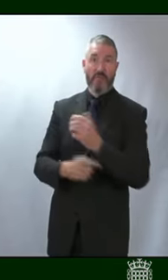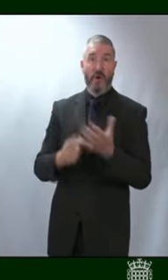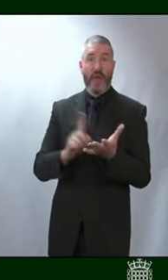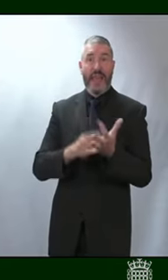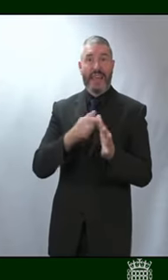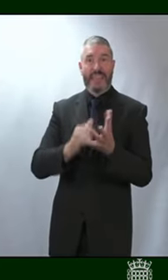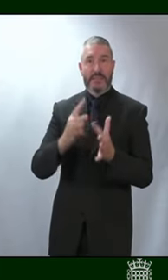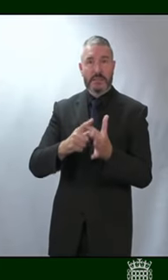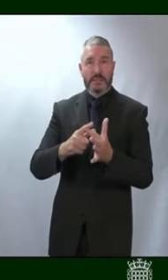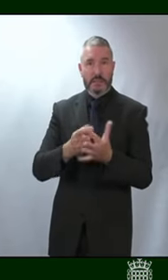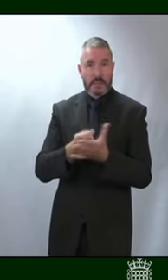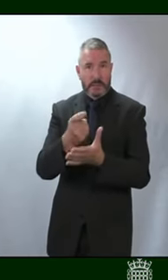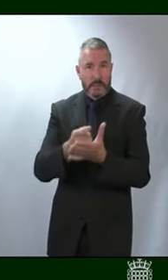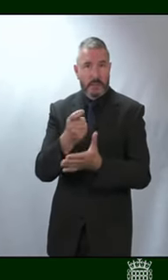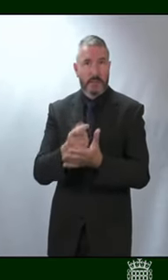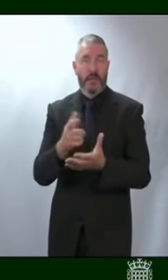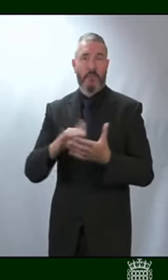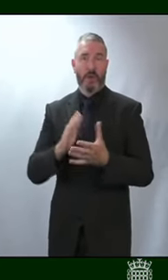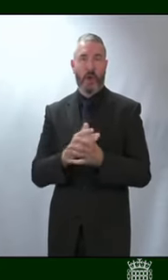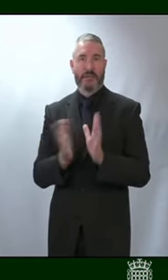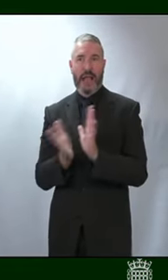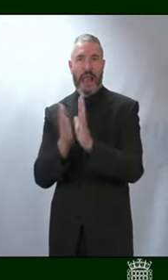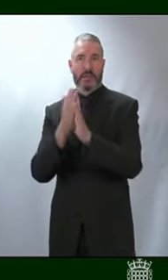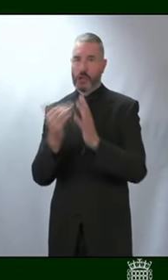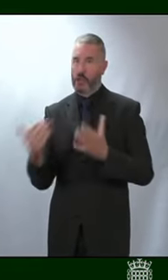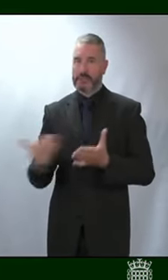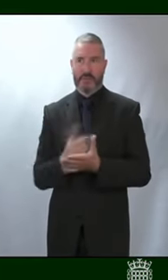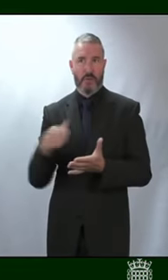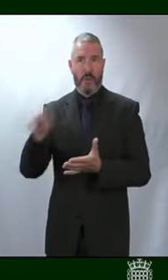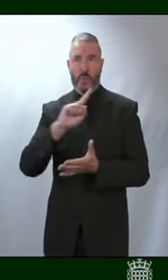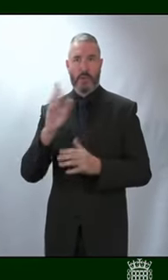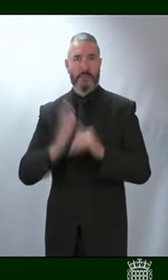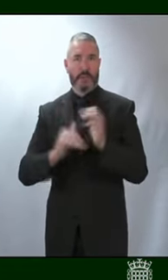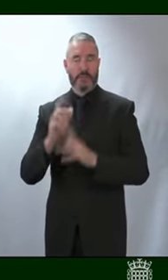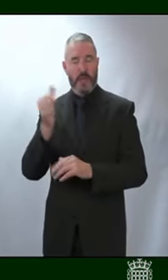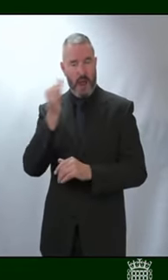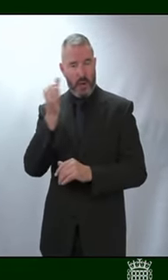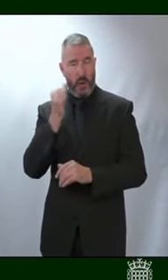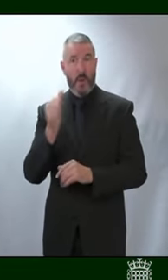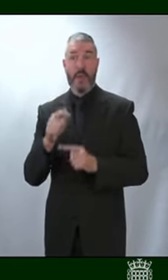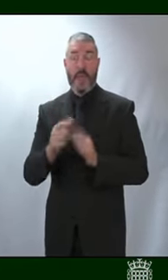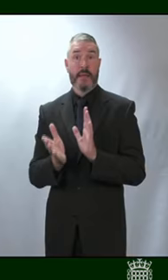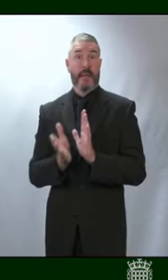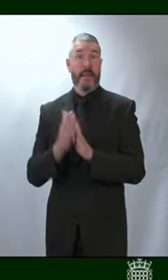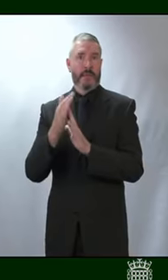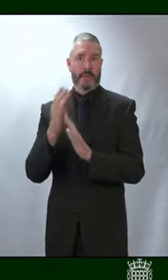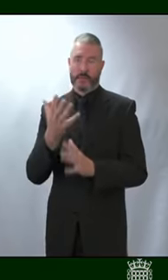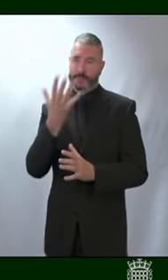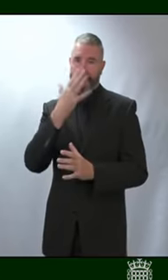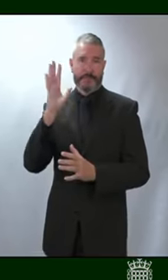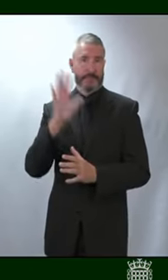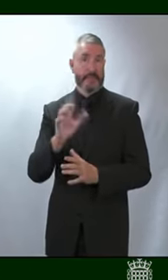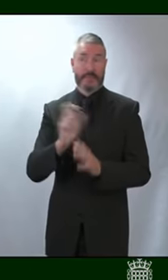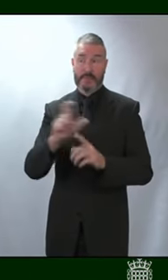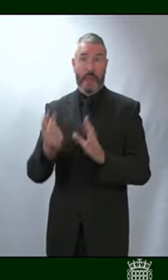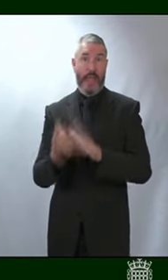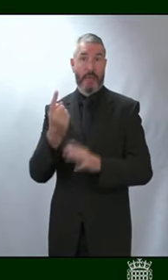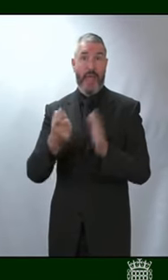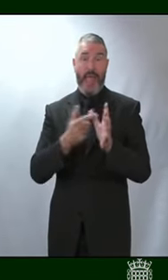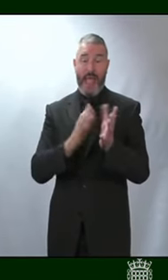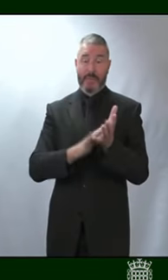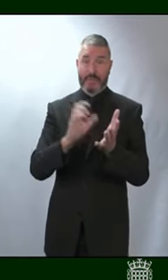because of the of unsafe cladding still on their buildings. I think it is disgraceful, and both ACM and